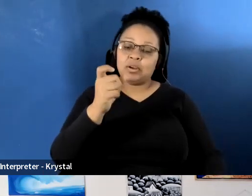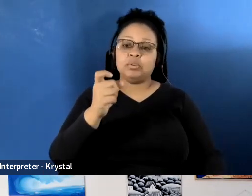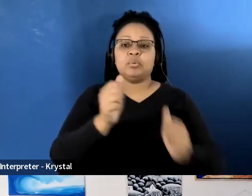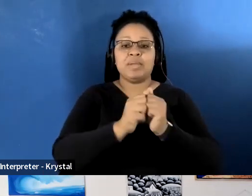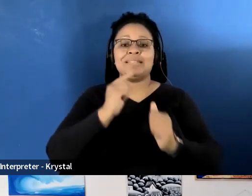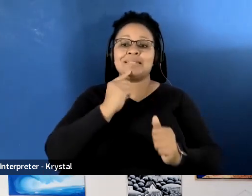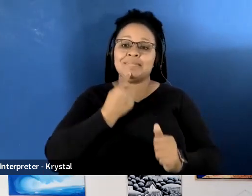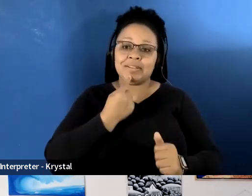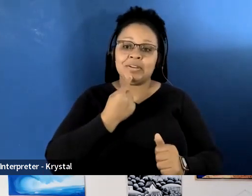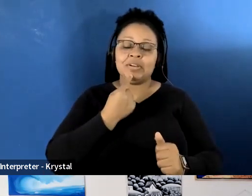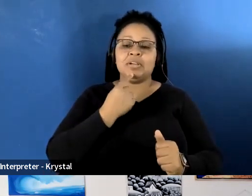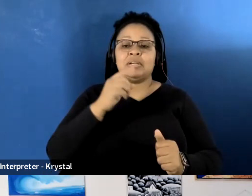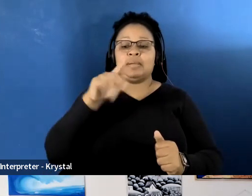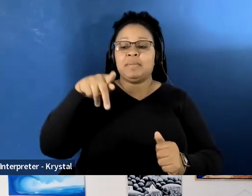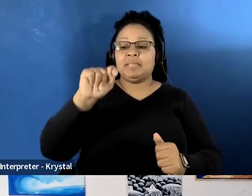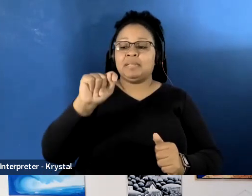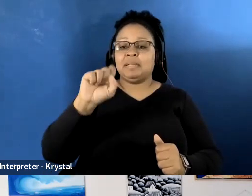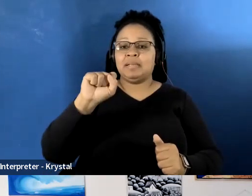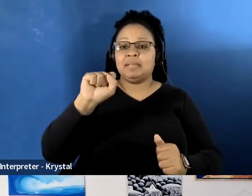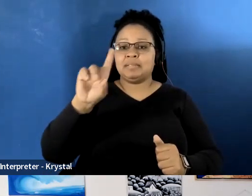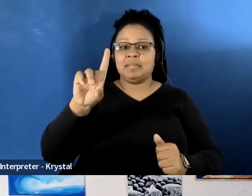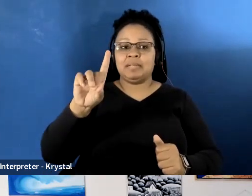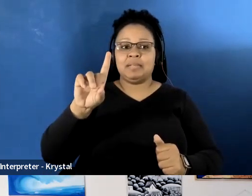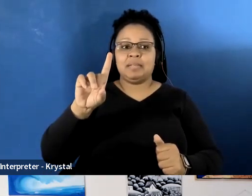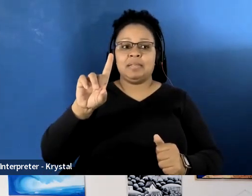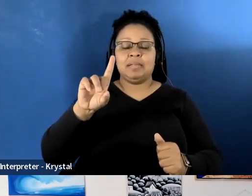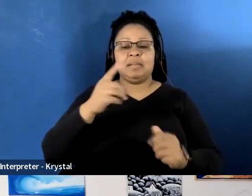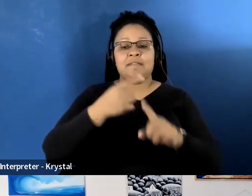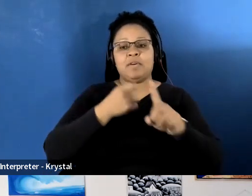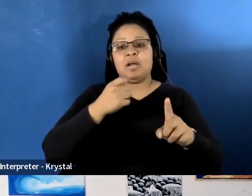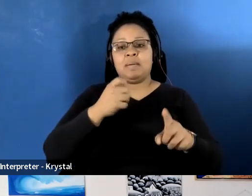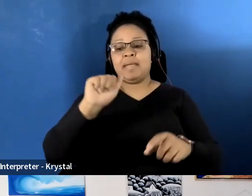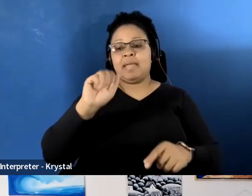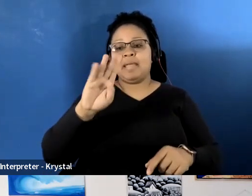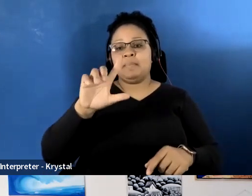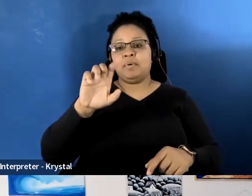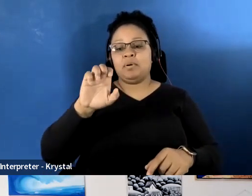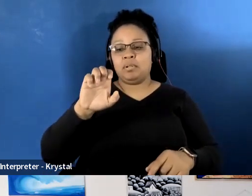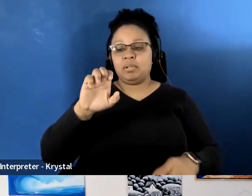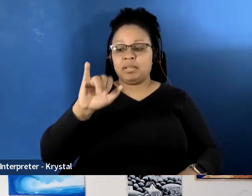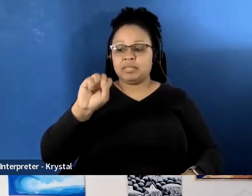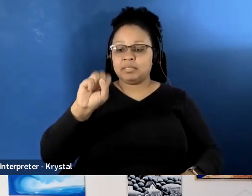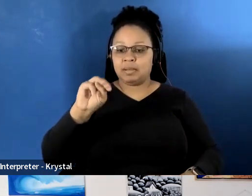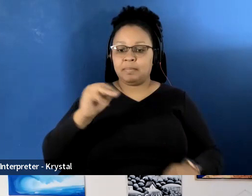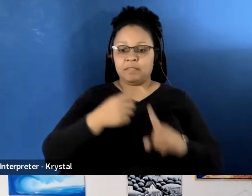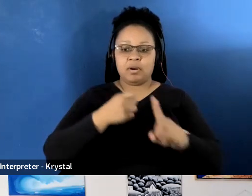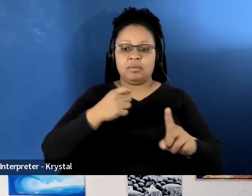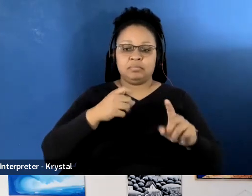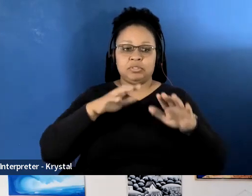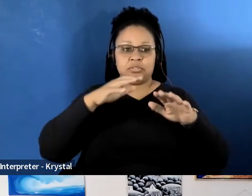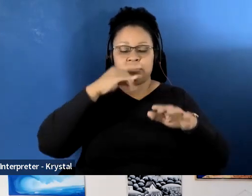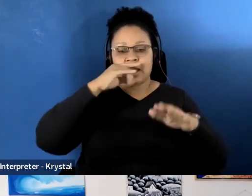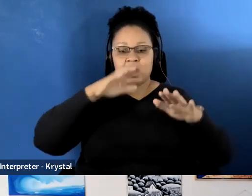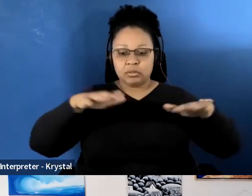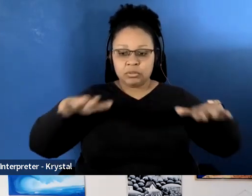PTSD due to some ableism I faced as a child as a wheelchair user and an autistic